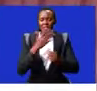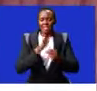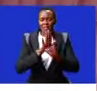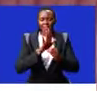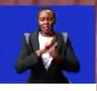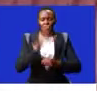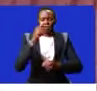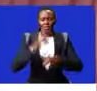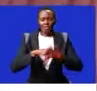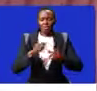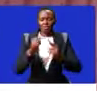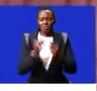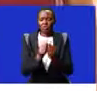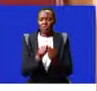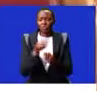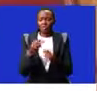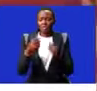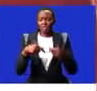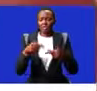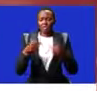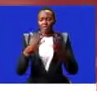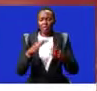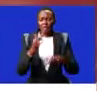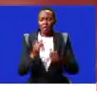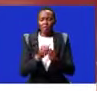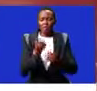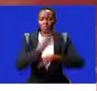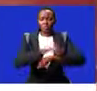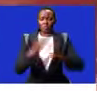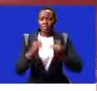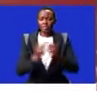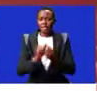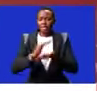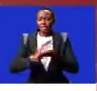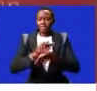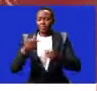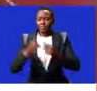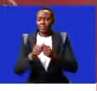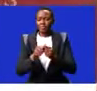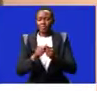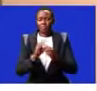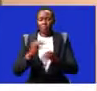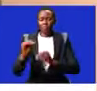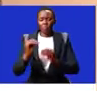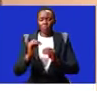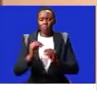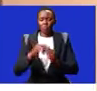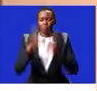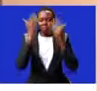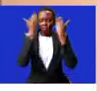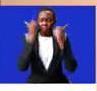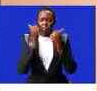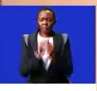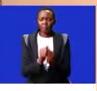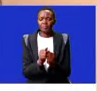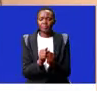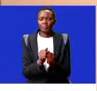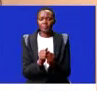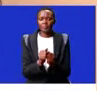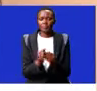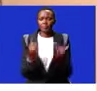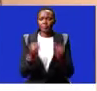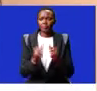to e weche mag suppliers ma giwacho osechwalo kata moko kuom skunde e doho. Kapisho to pod rach rach, kilo